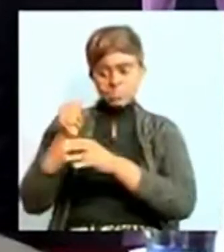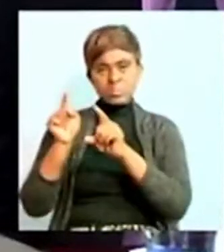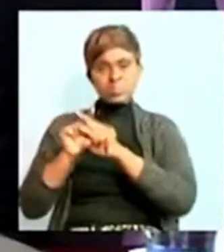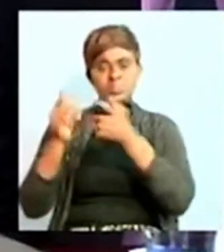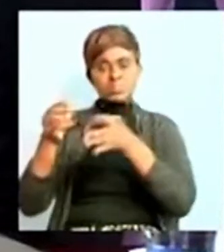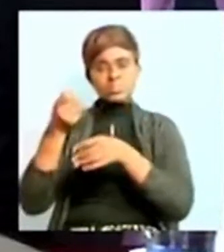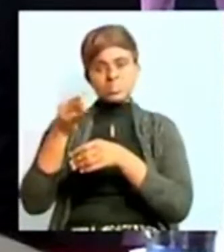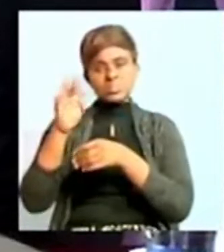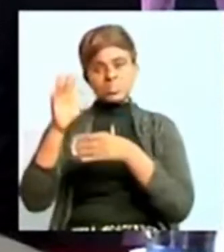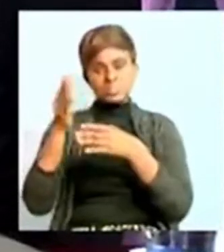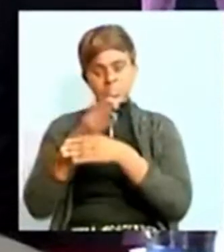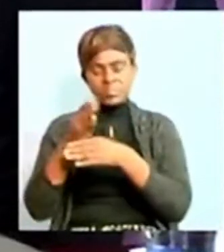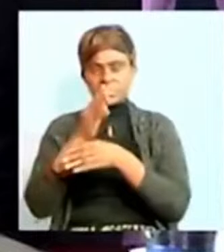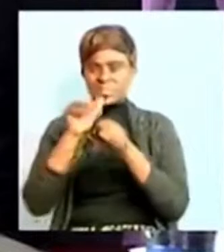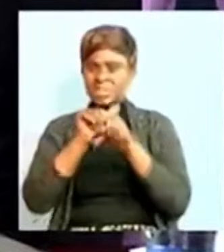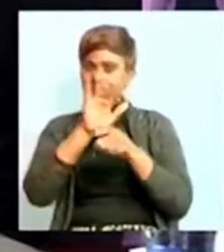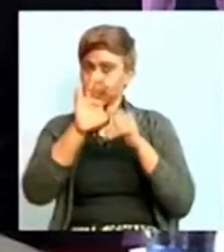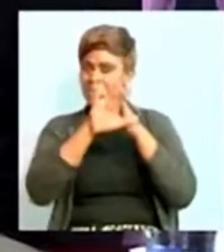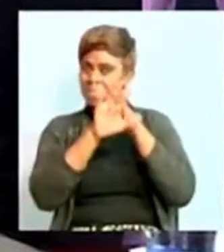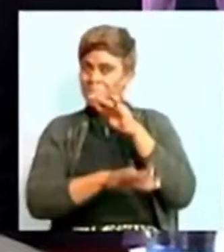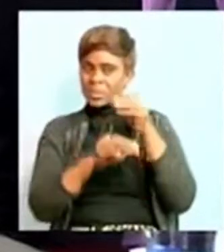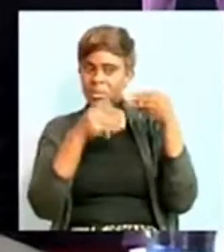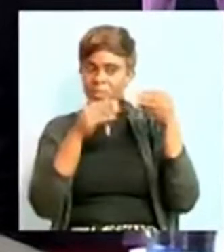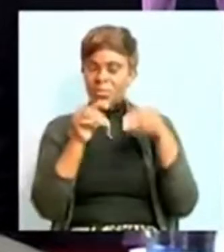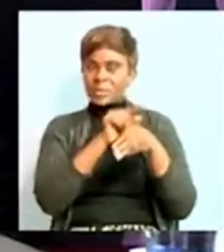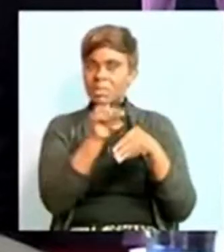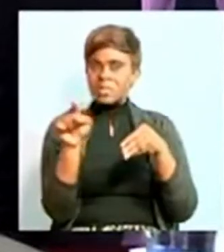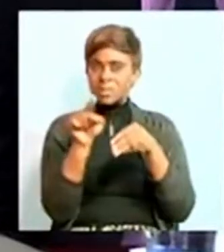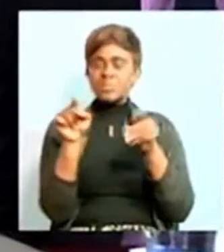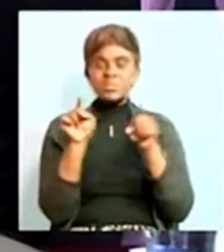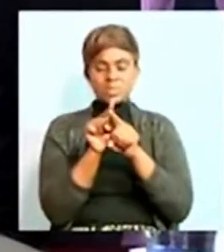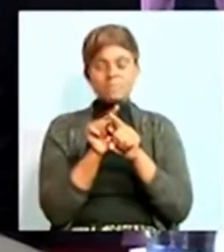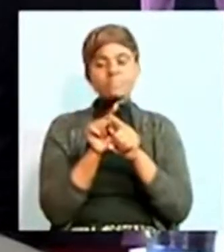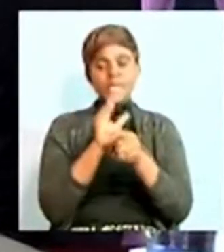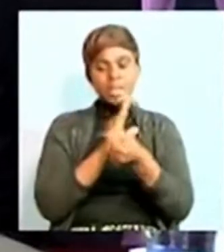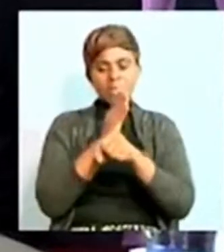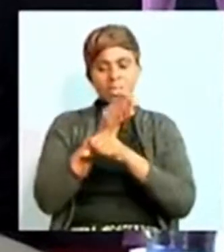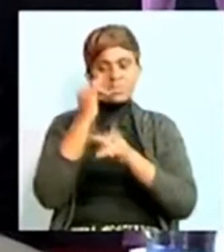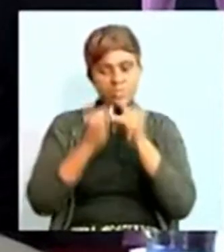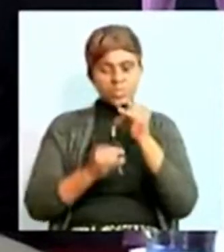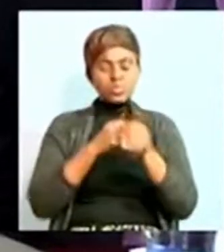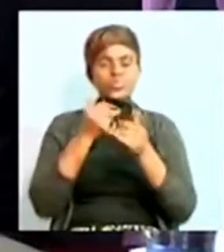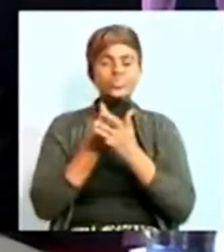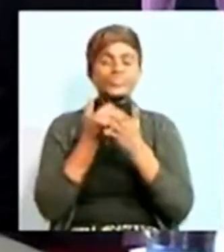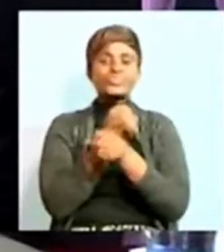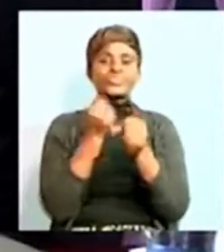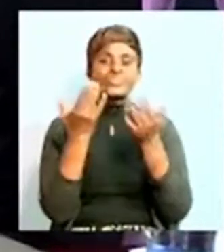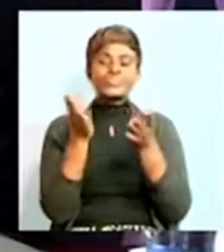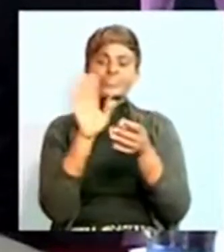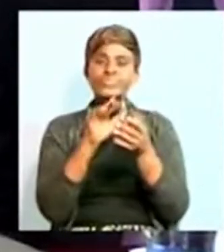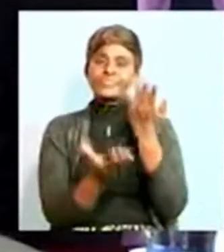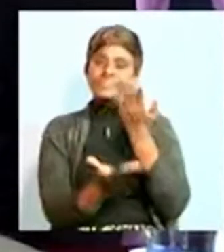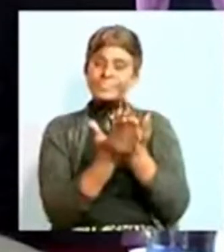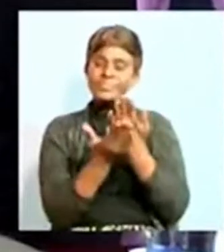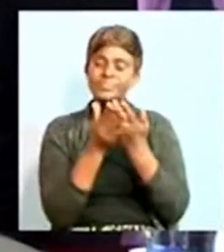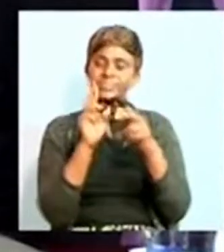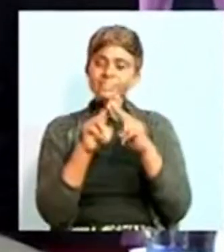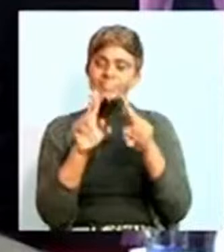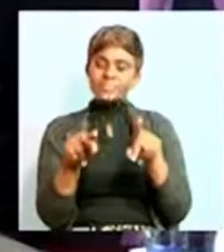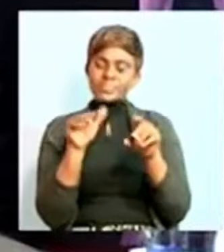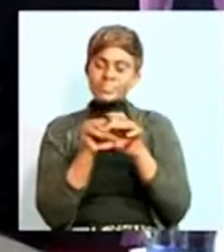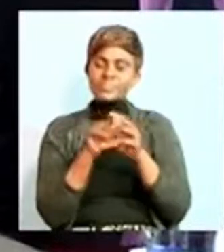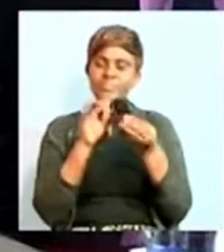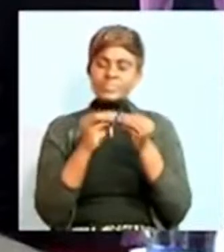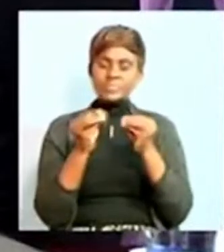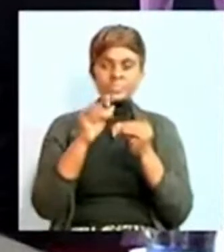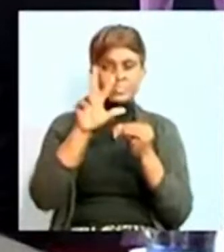of business at the down market. The occupier later settled the outstanding debt as attached, Chair, on Appendix